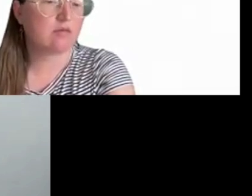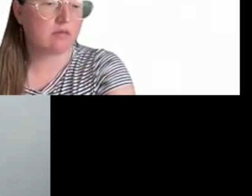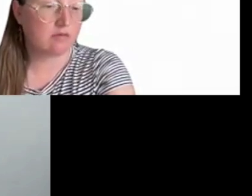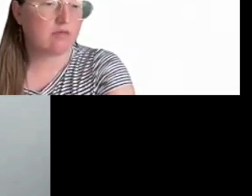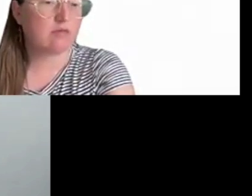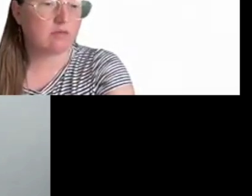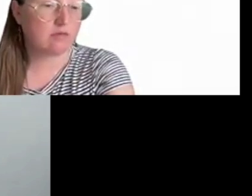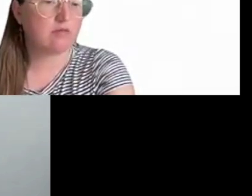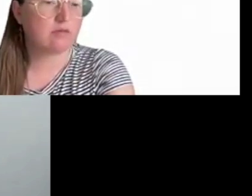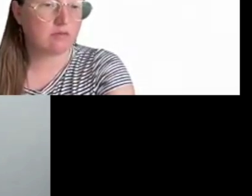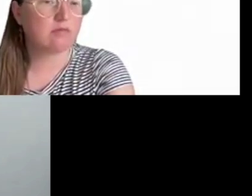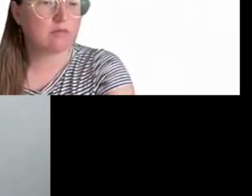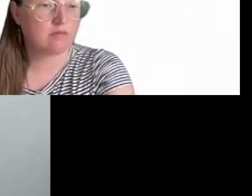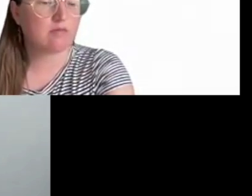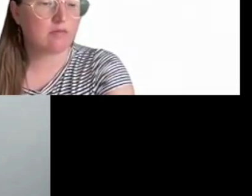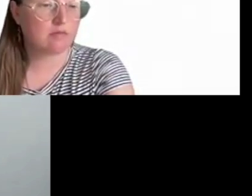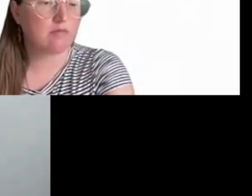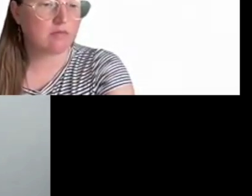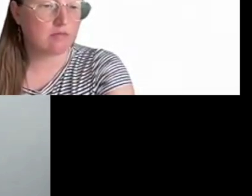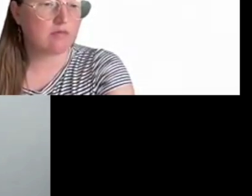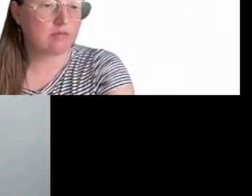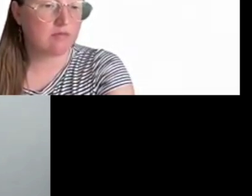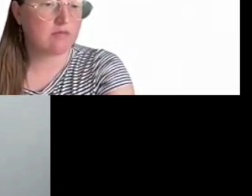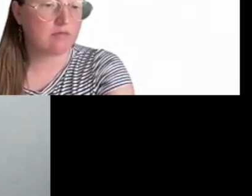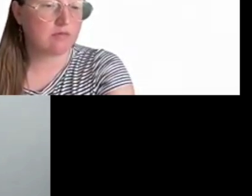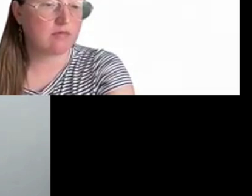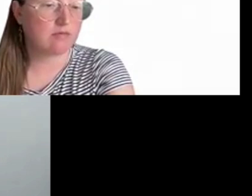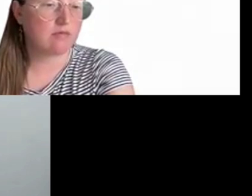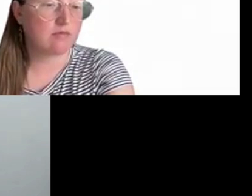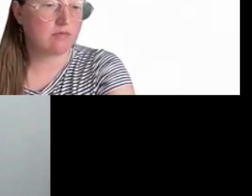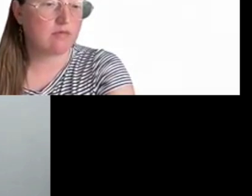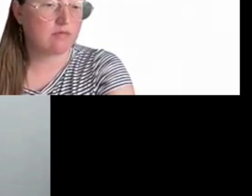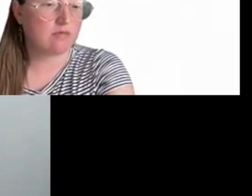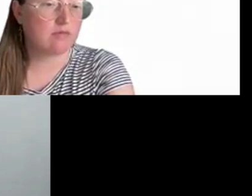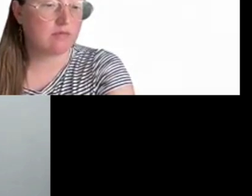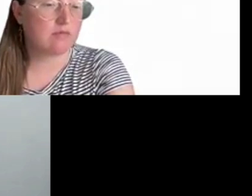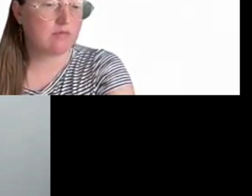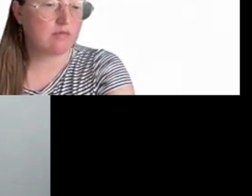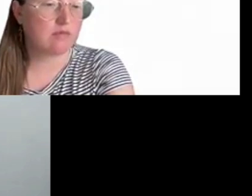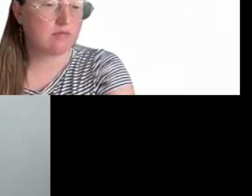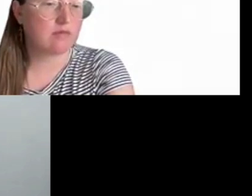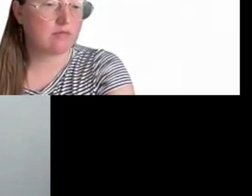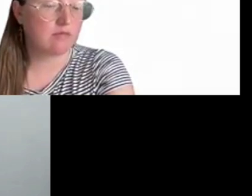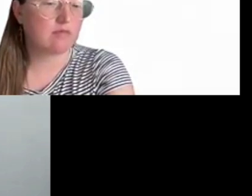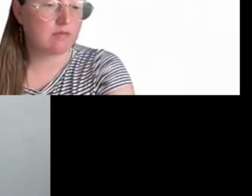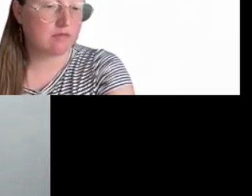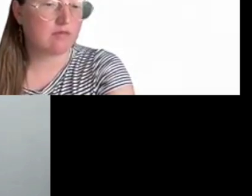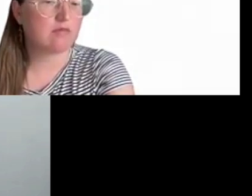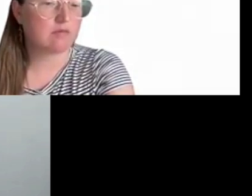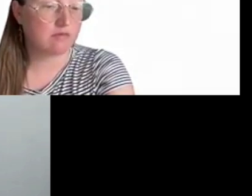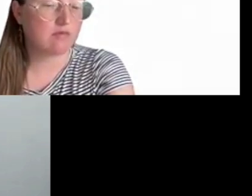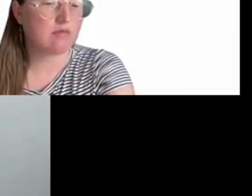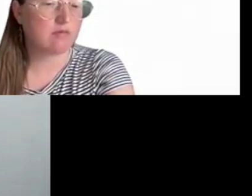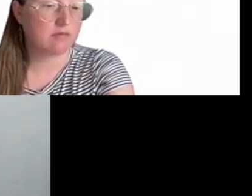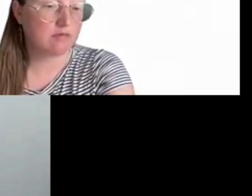mean, go out, set up in your community. If there's events, if there's things going on, go